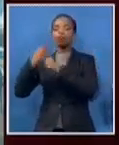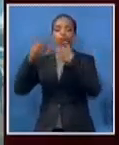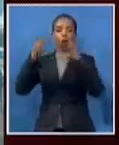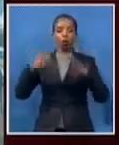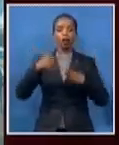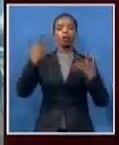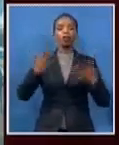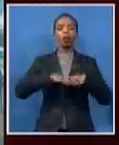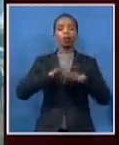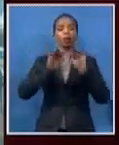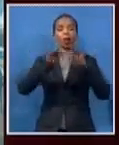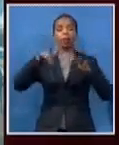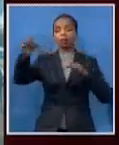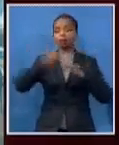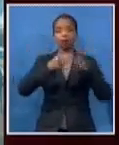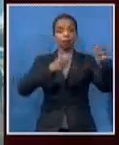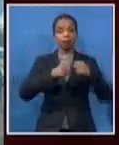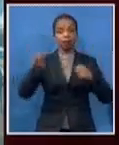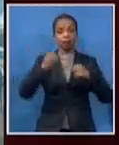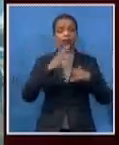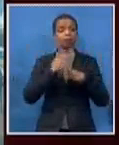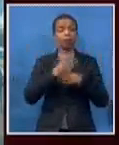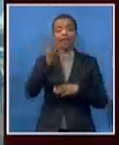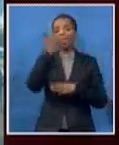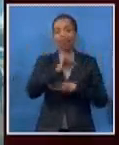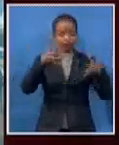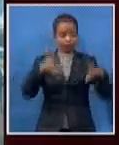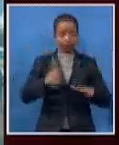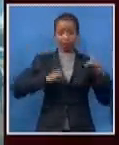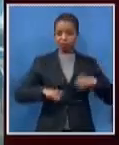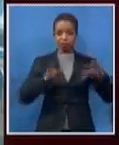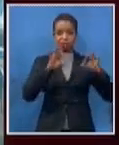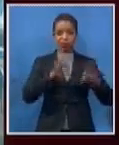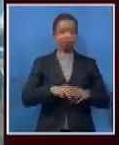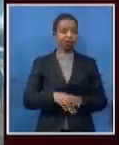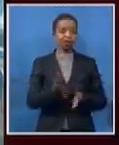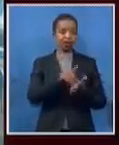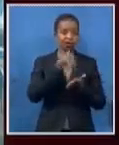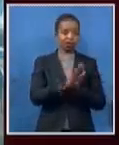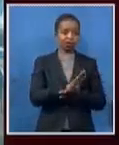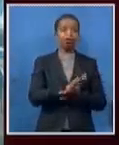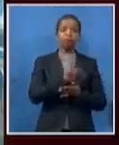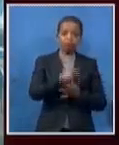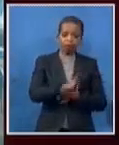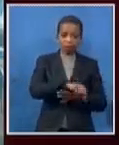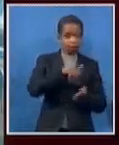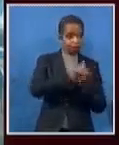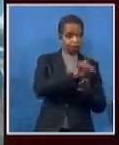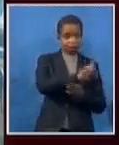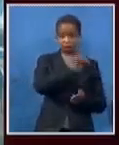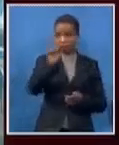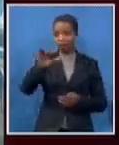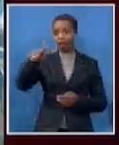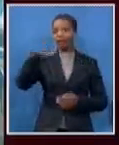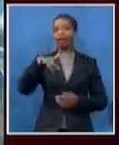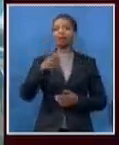well or they don't perform well, to get rid of them easily so that you're more You'll take the risk on a young person because